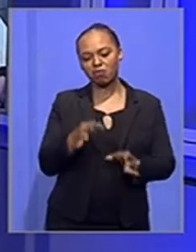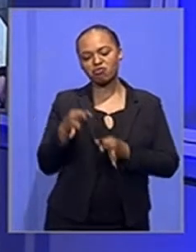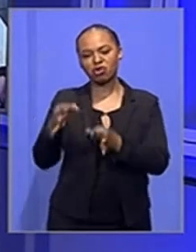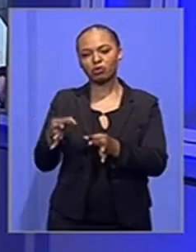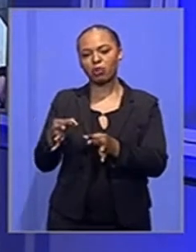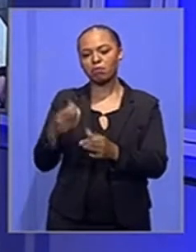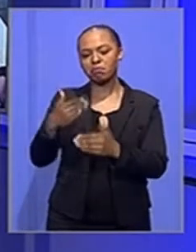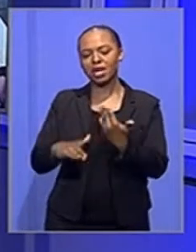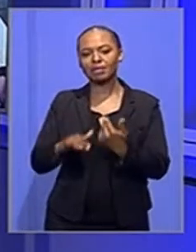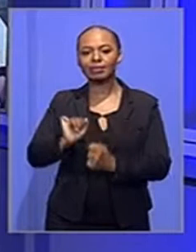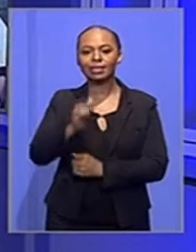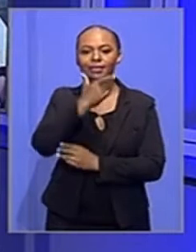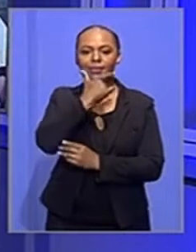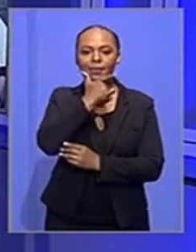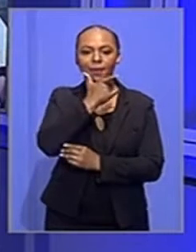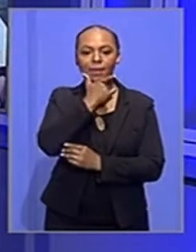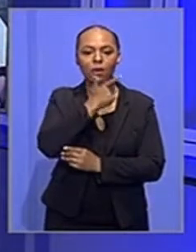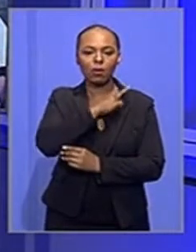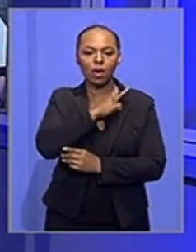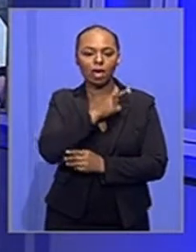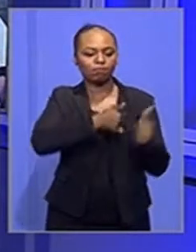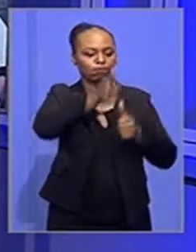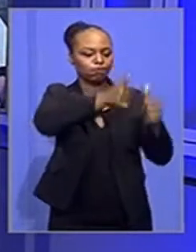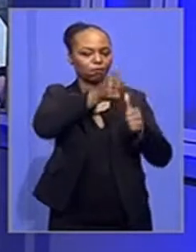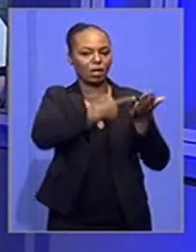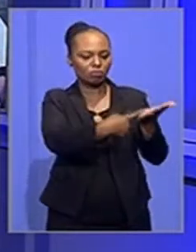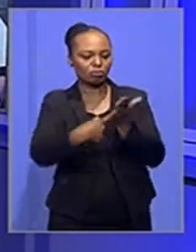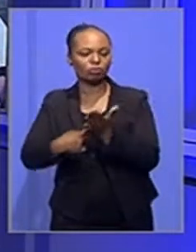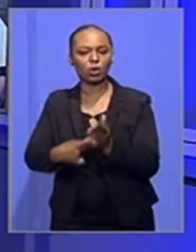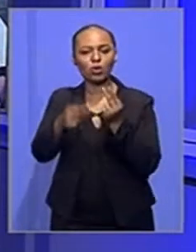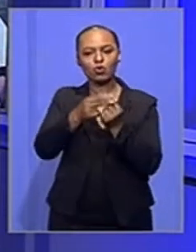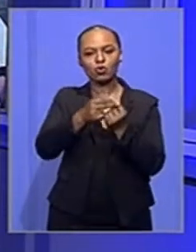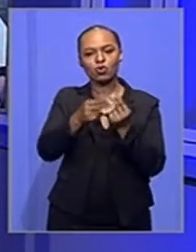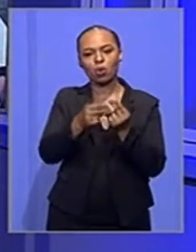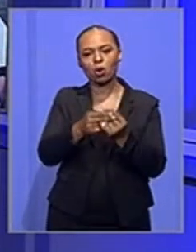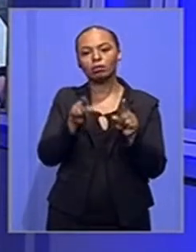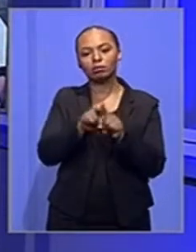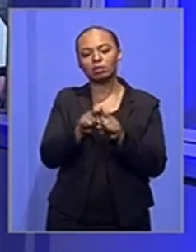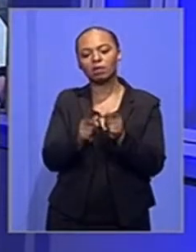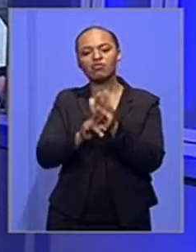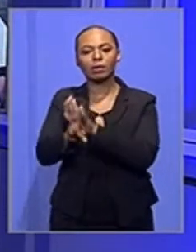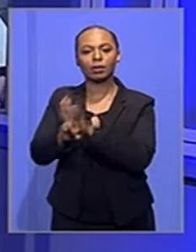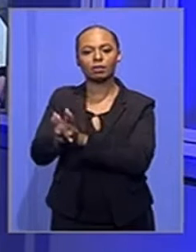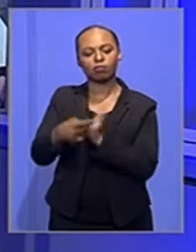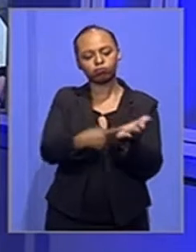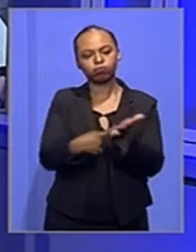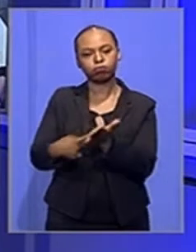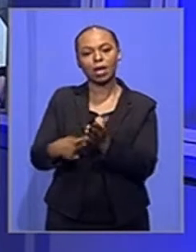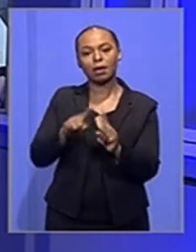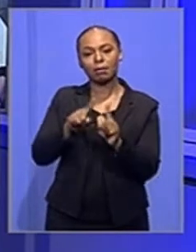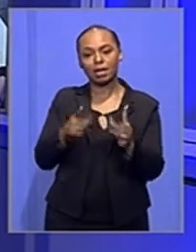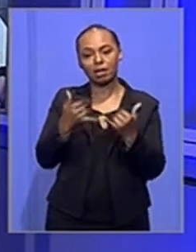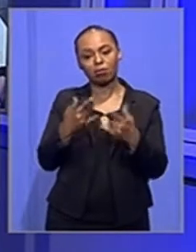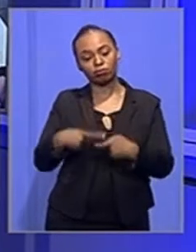tla dumelela nako ya gore bahlankedi ba boledišane le di-union le bakgathatema le ge lenaneo la go fokotša bašomi le